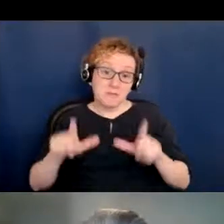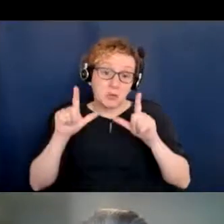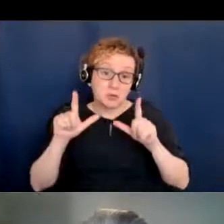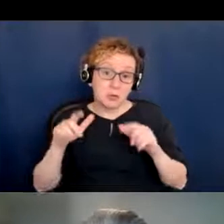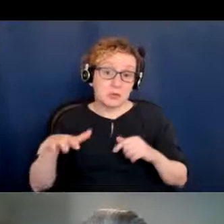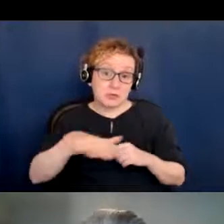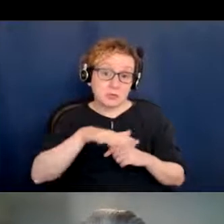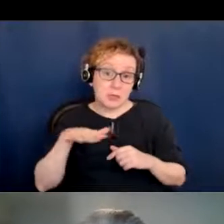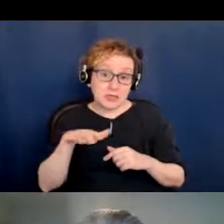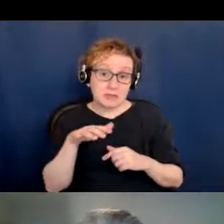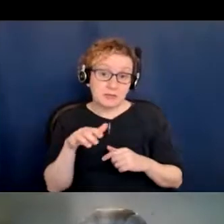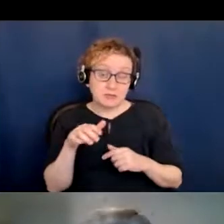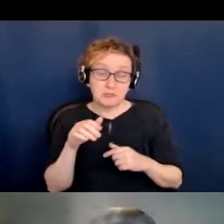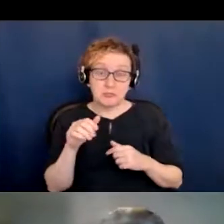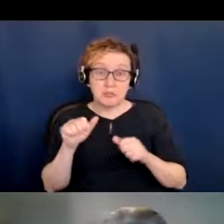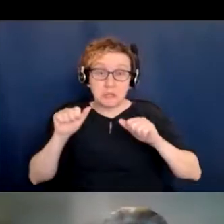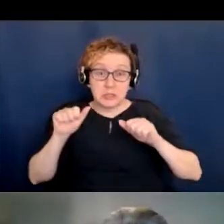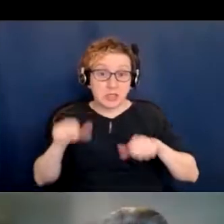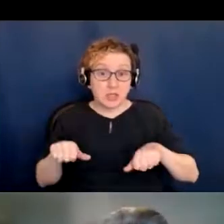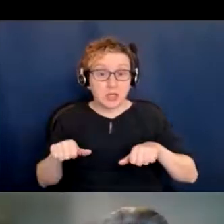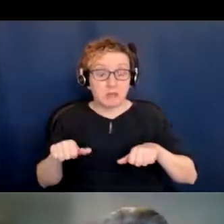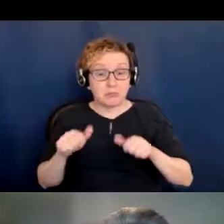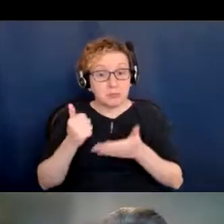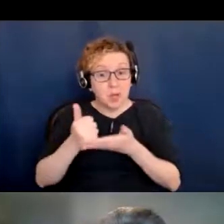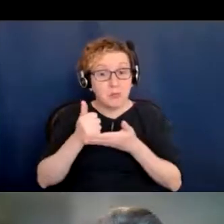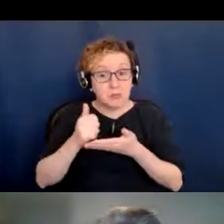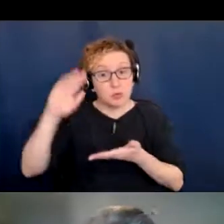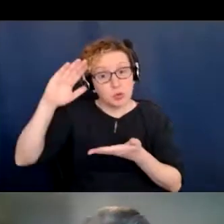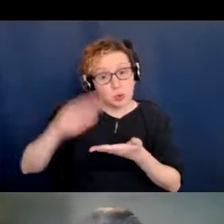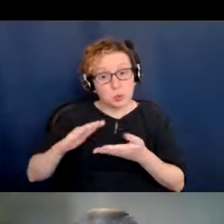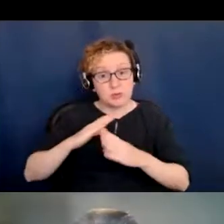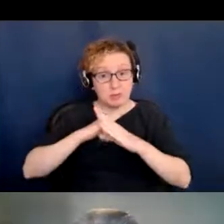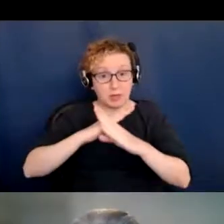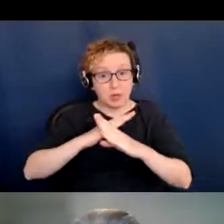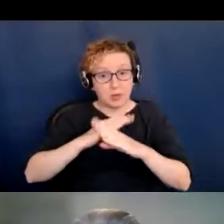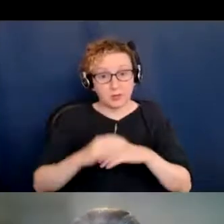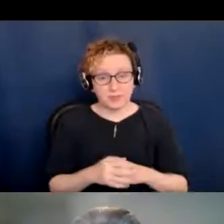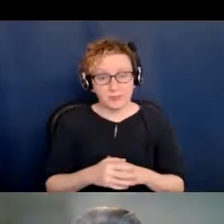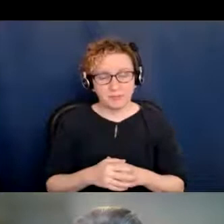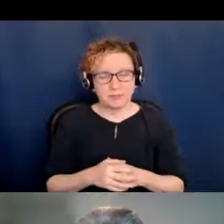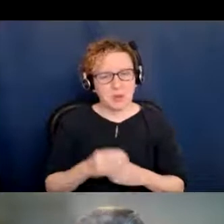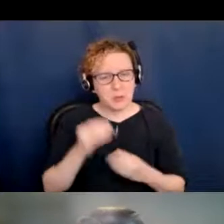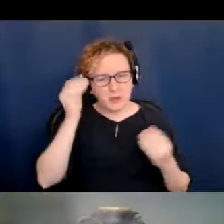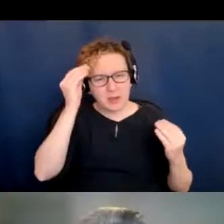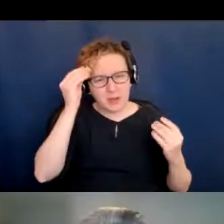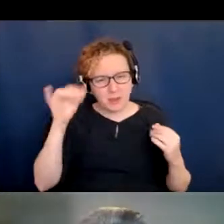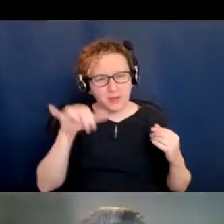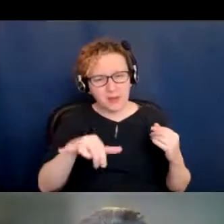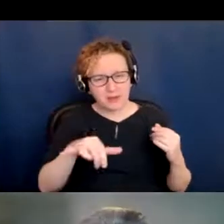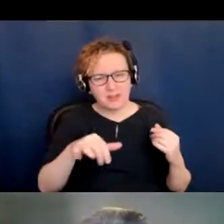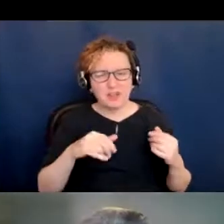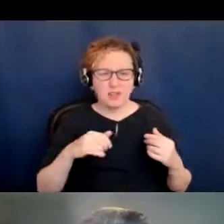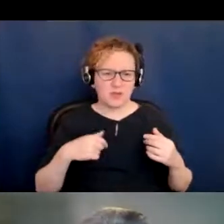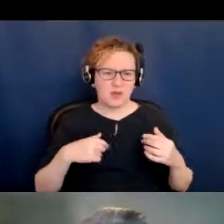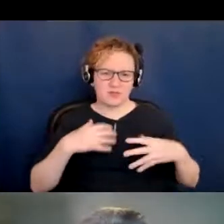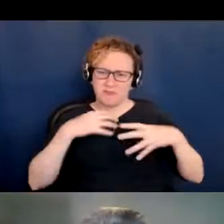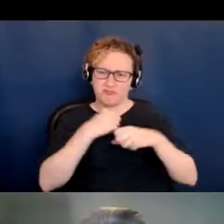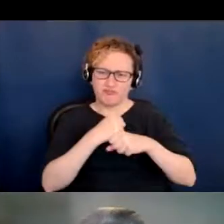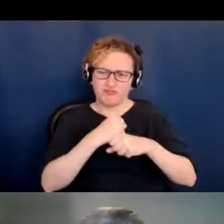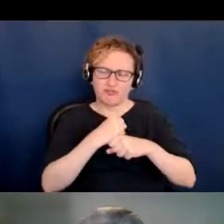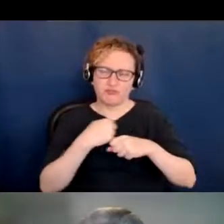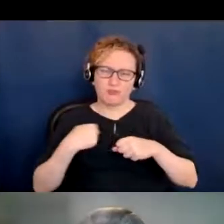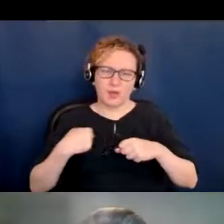move past those. And so that's kind of just a quick rundown based on kind of what we're doing in regards to